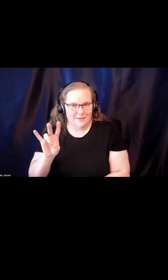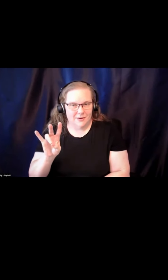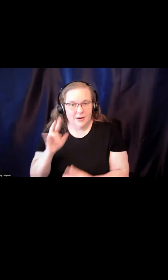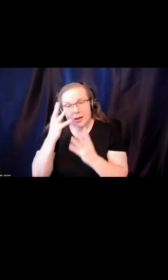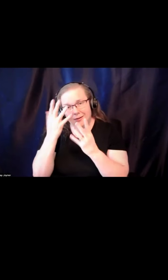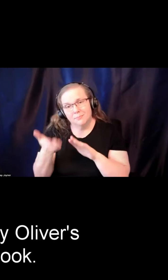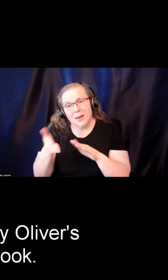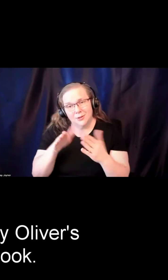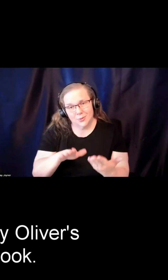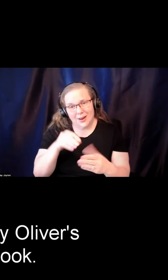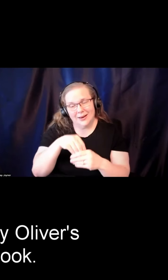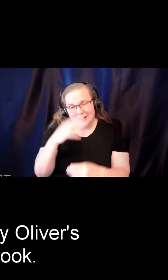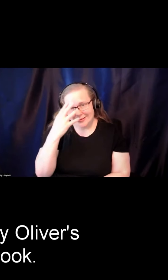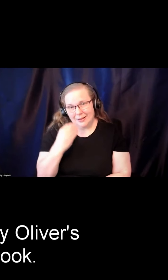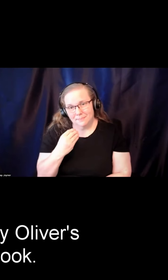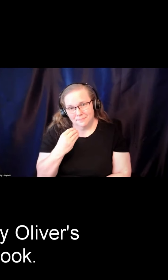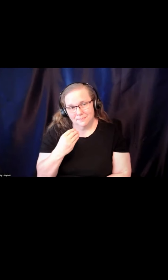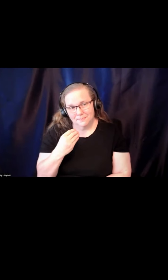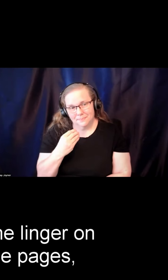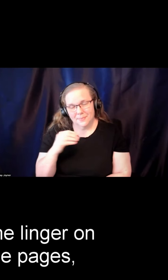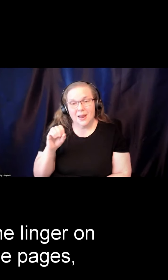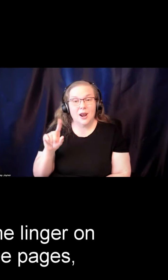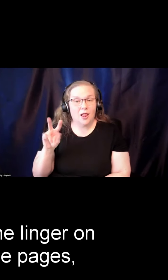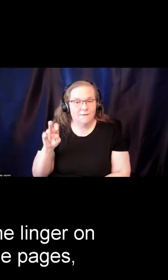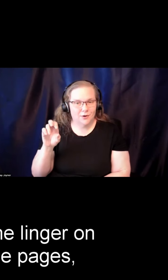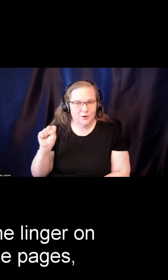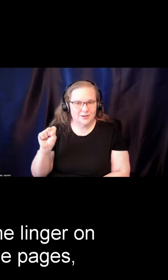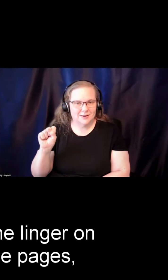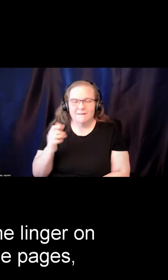sleep. This is currently Oliver's favorite book, and he makes